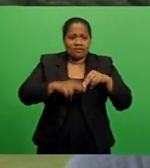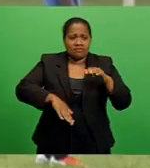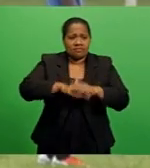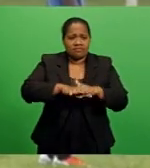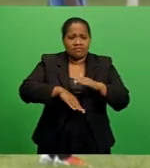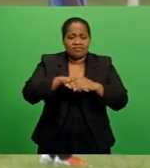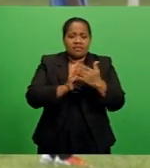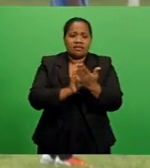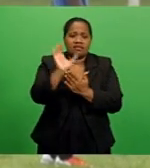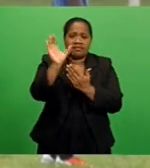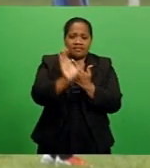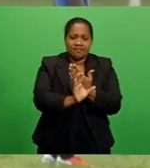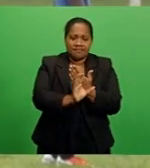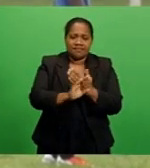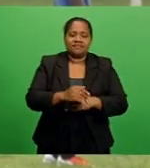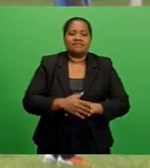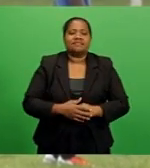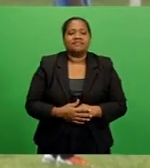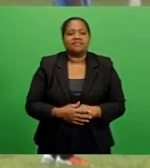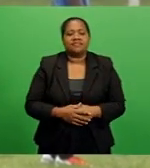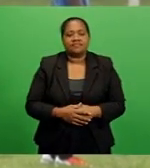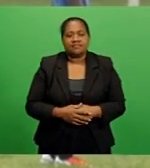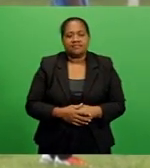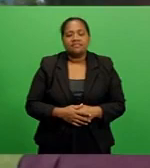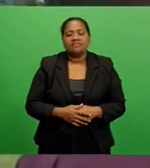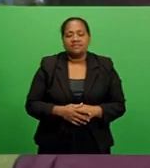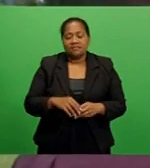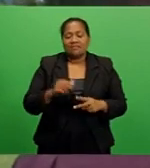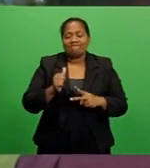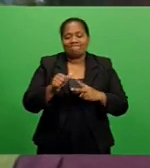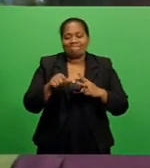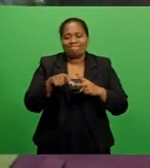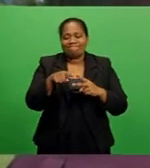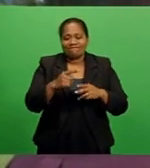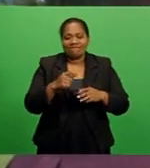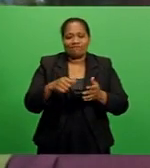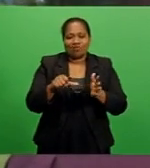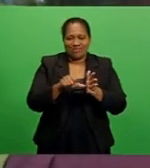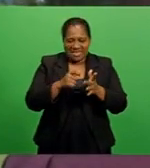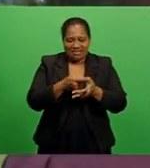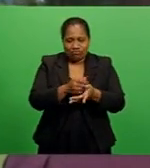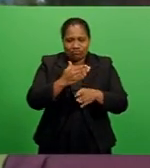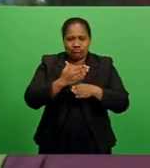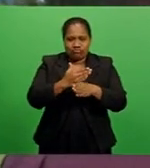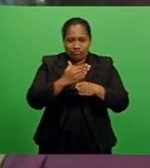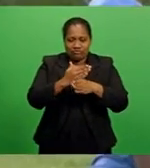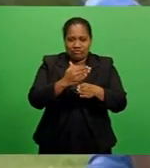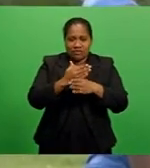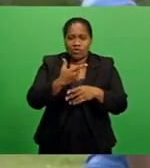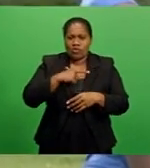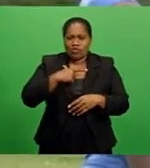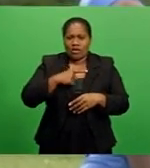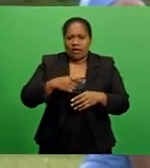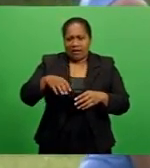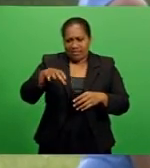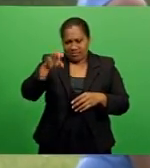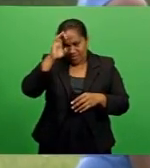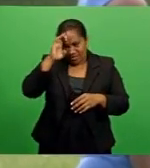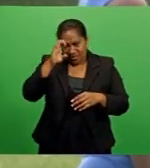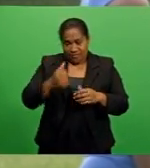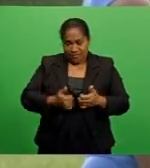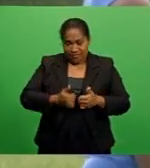calendar. It's also a daunting task for the new Blues coach as the expectations for a good season is